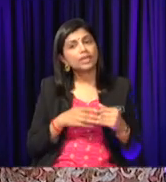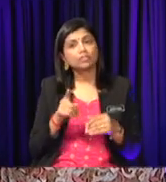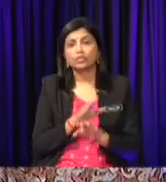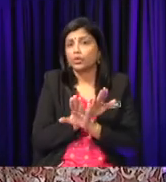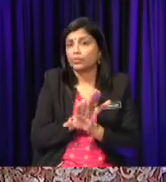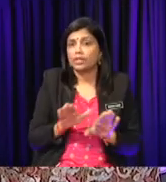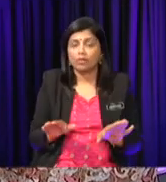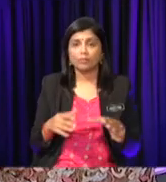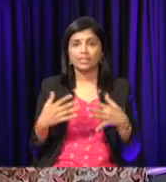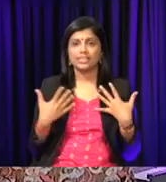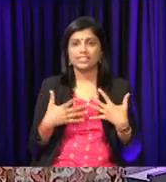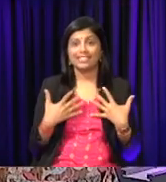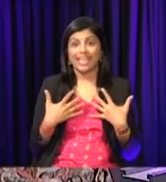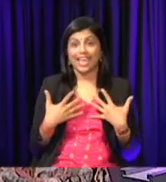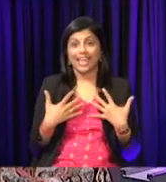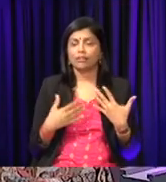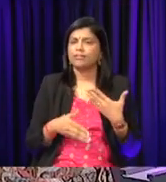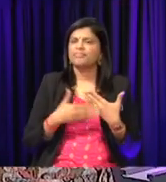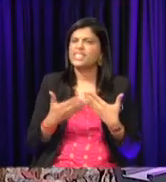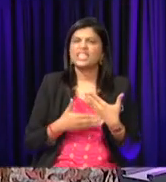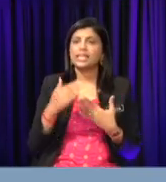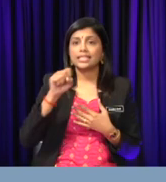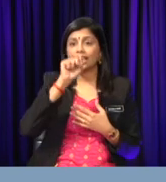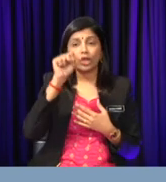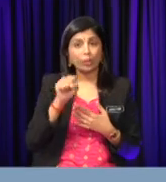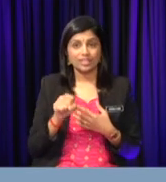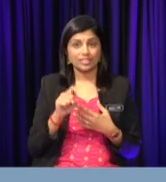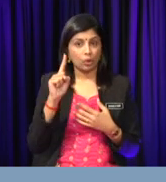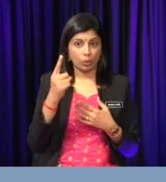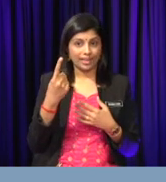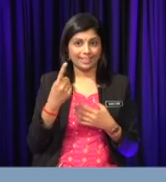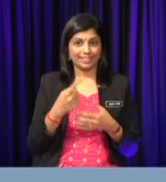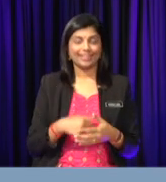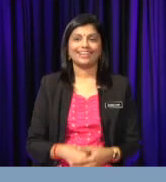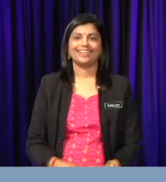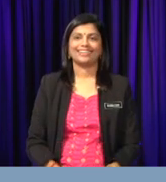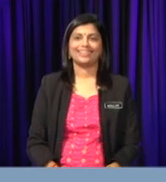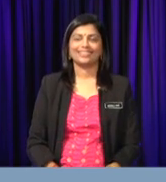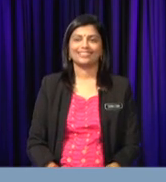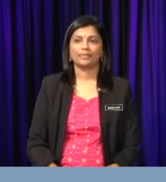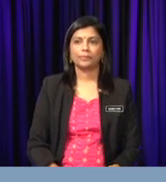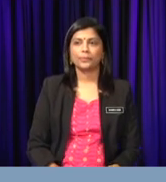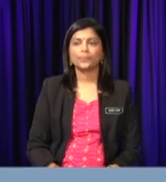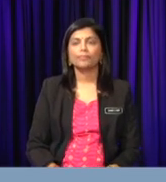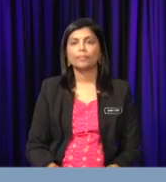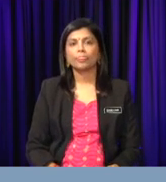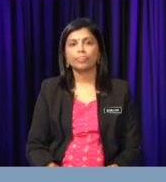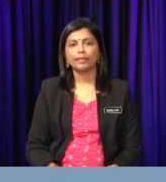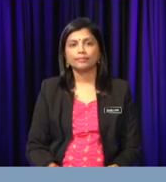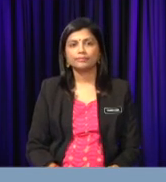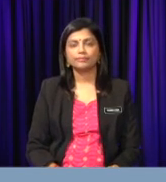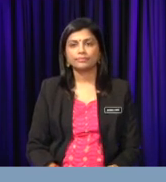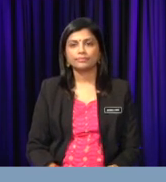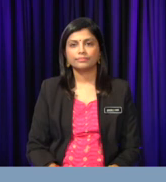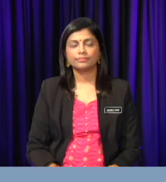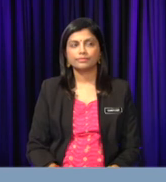find speaking very, very daunting and they are shy. Mm-hmm. So we'll ask them simple, basic warm-up questions, okay?